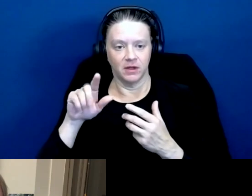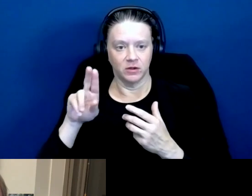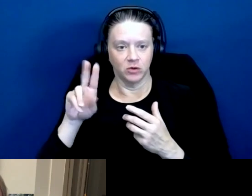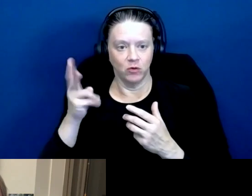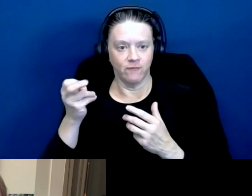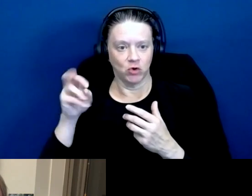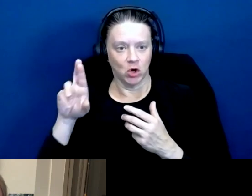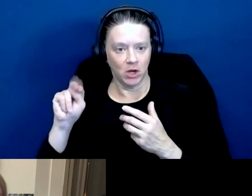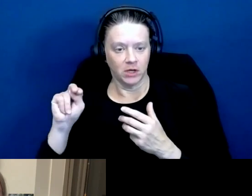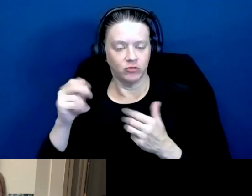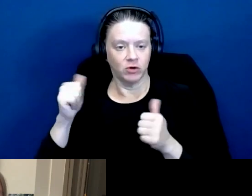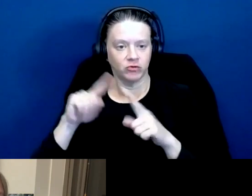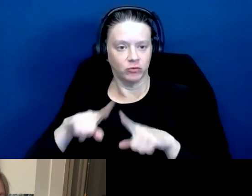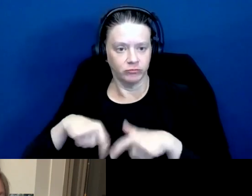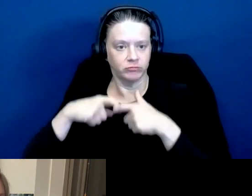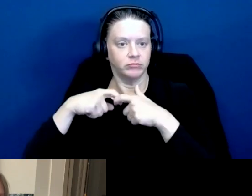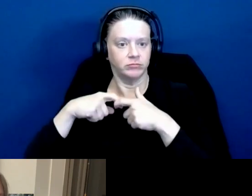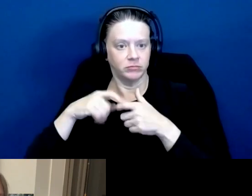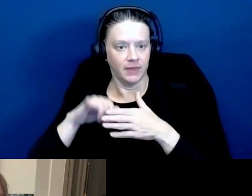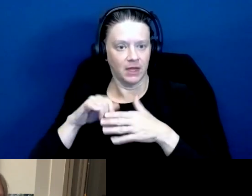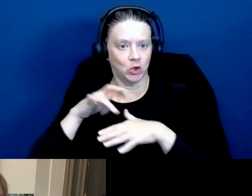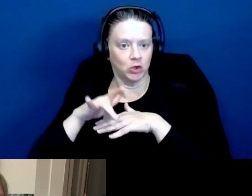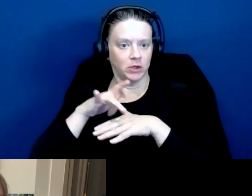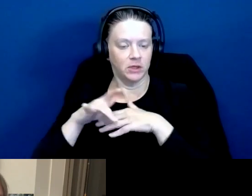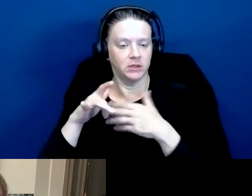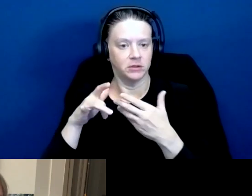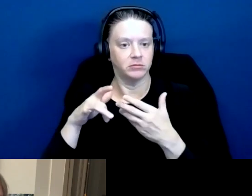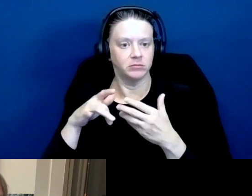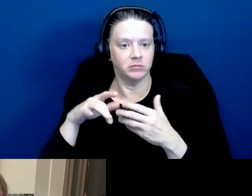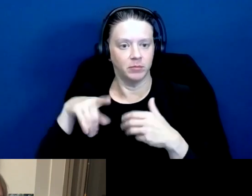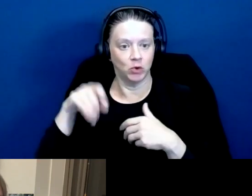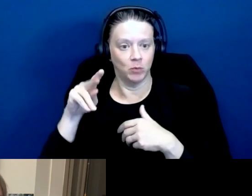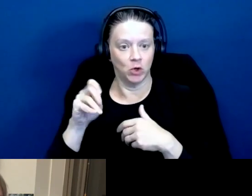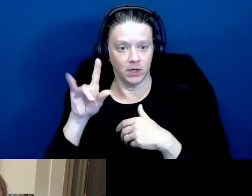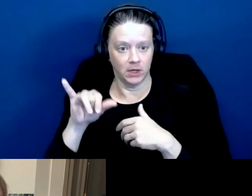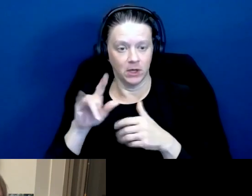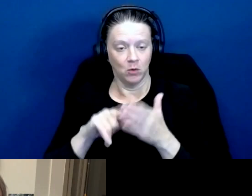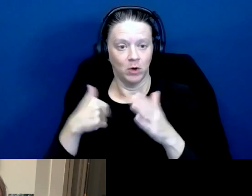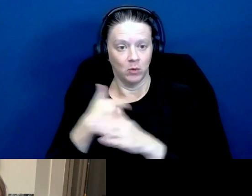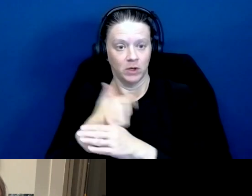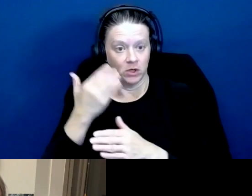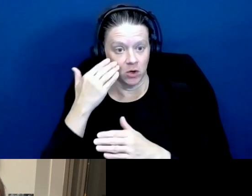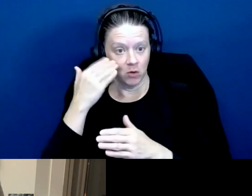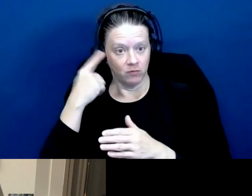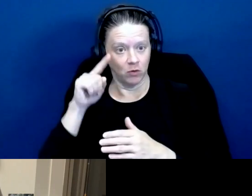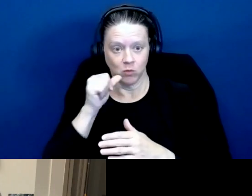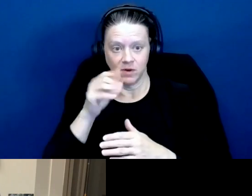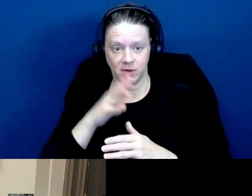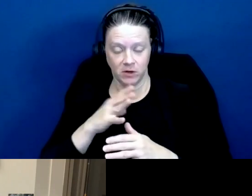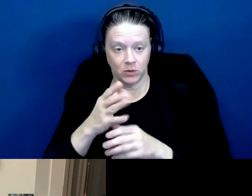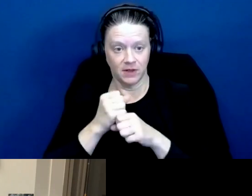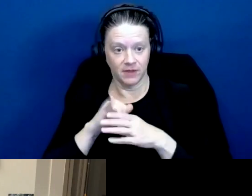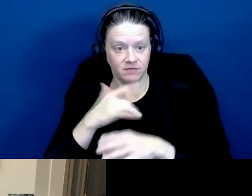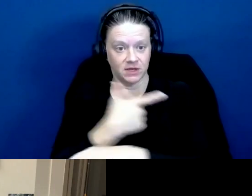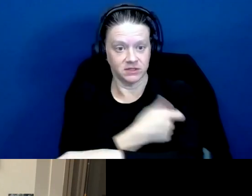impact that at all. What we do know is that for women who get the vaccine, some women